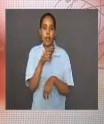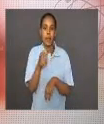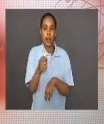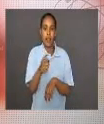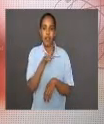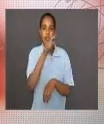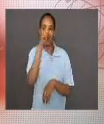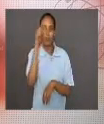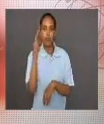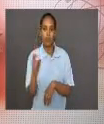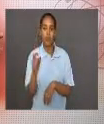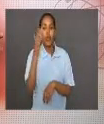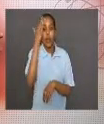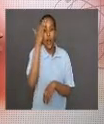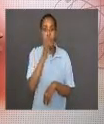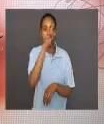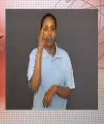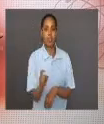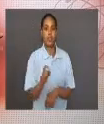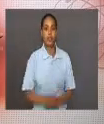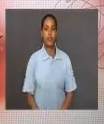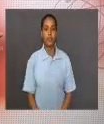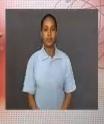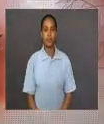rate? Why?